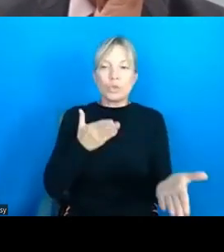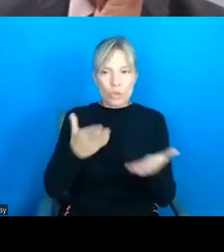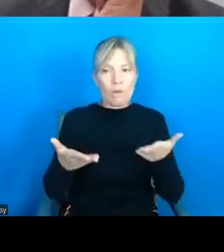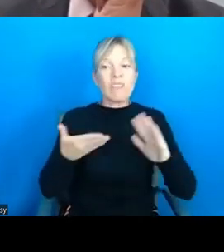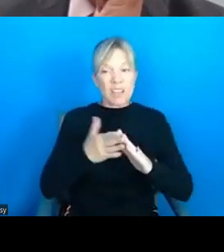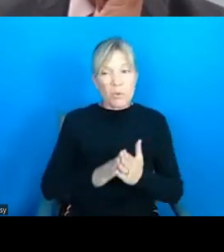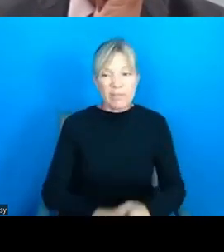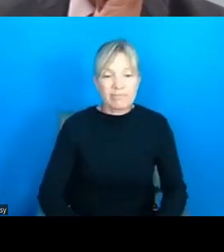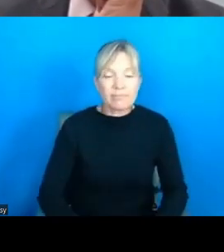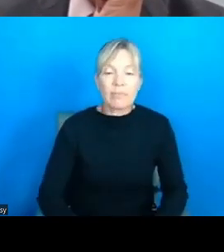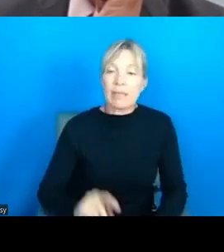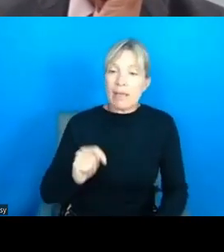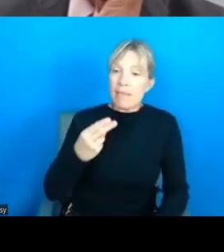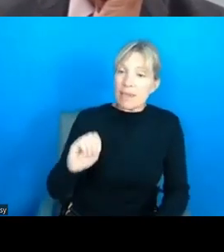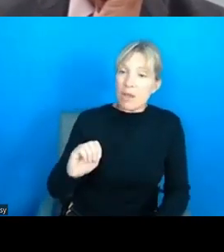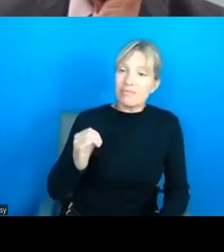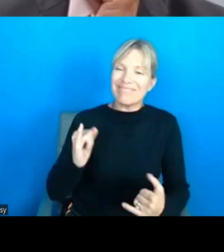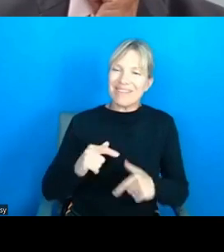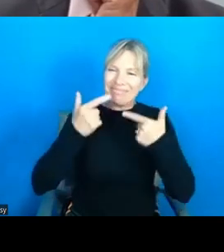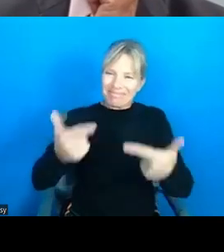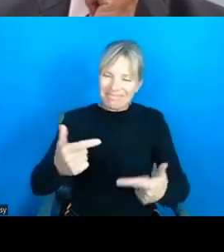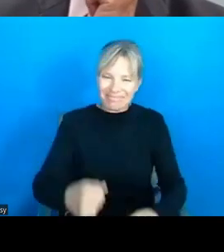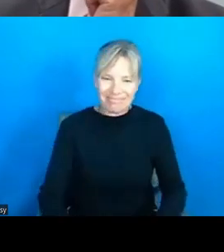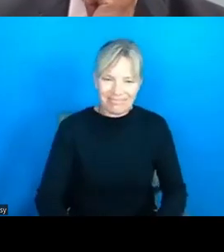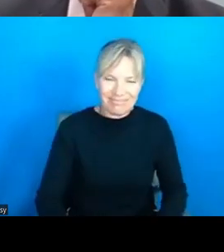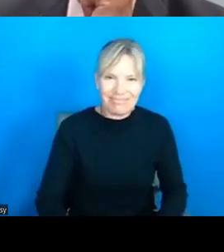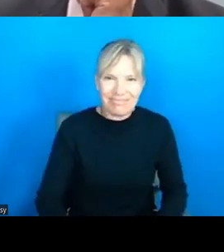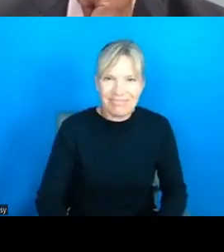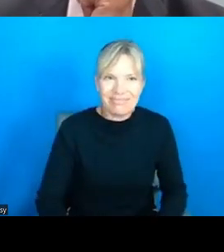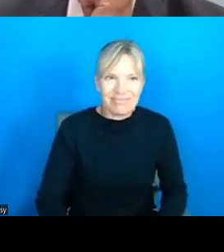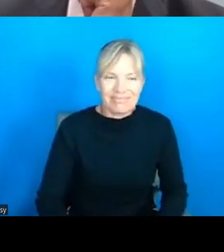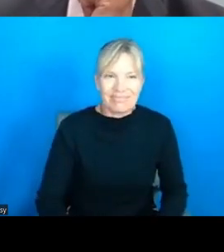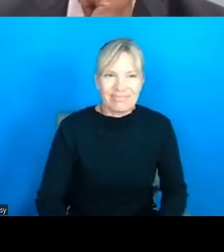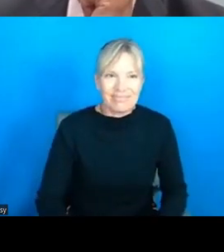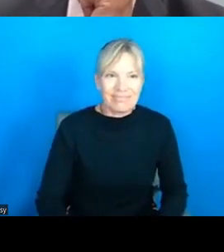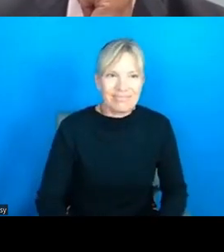community. Theo, with that, let me turn it over to you.